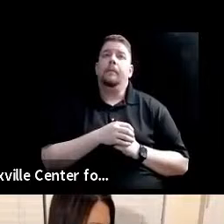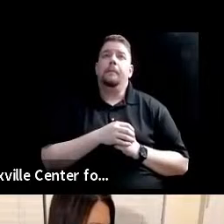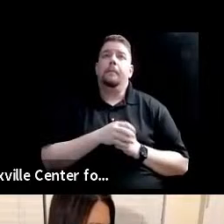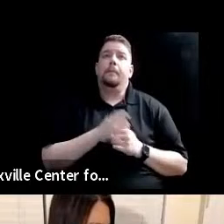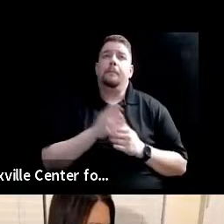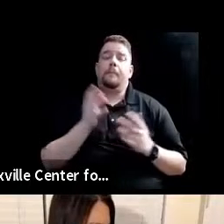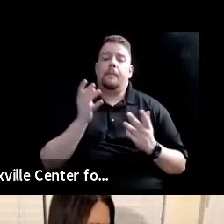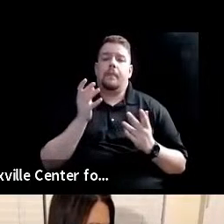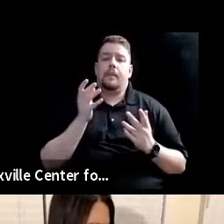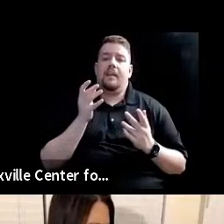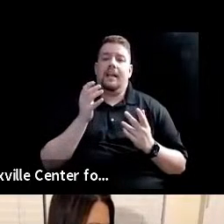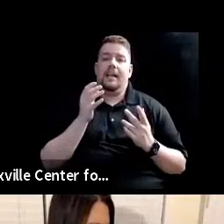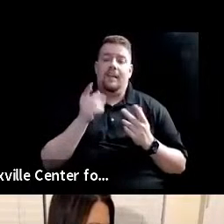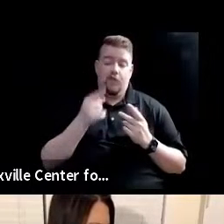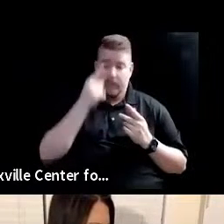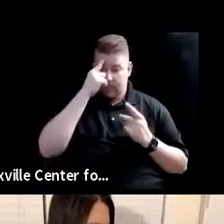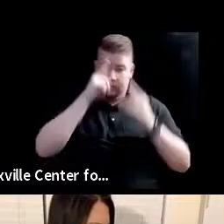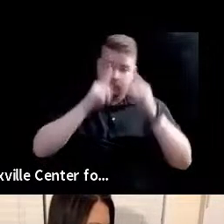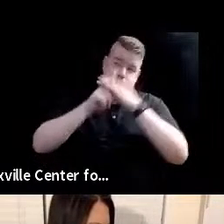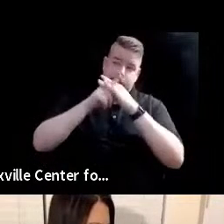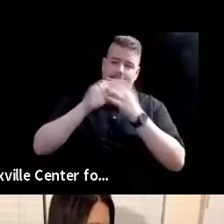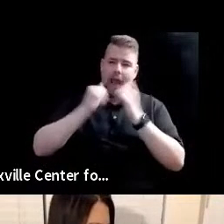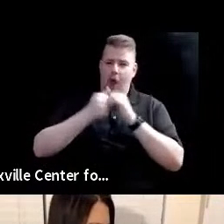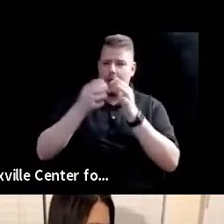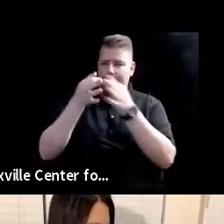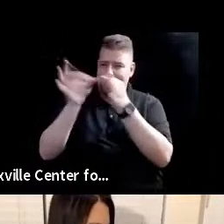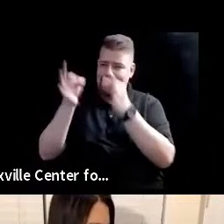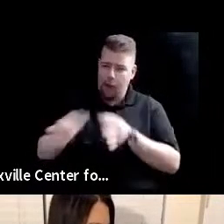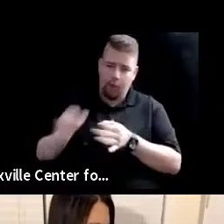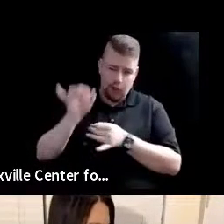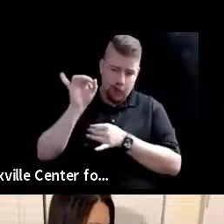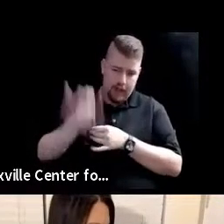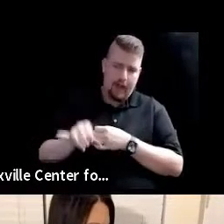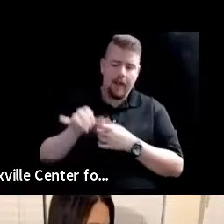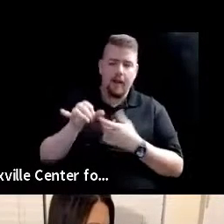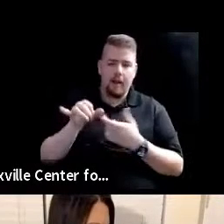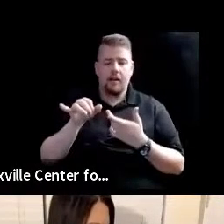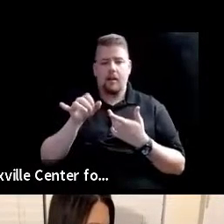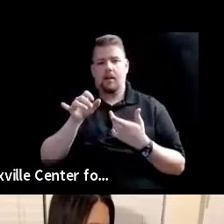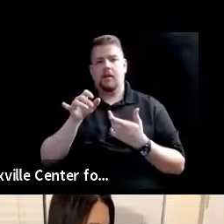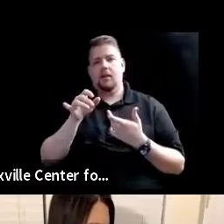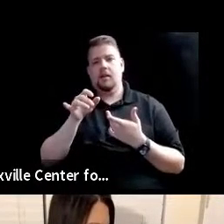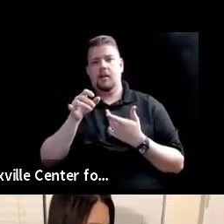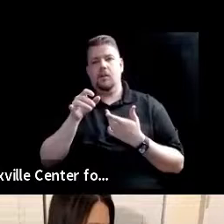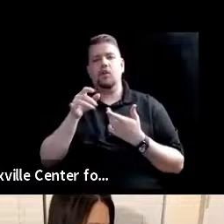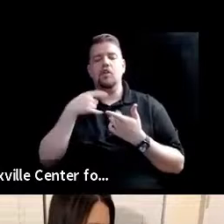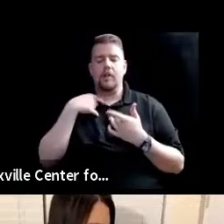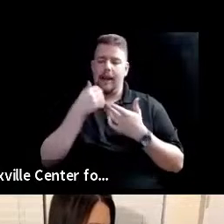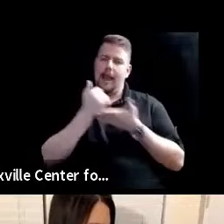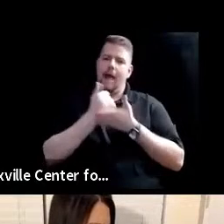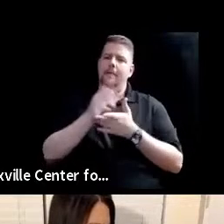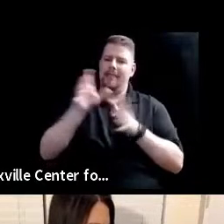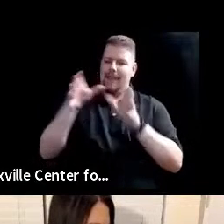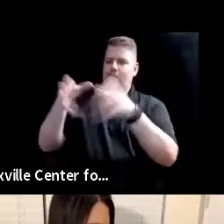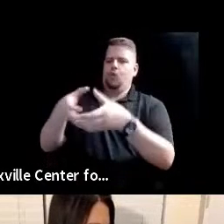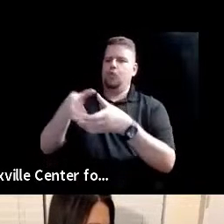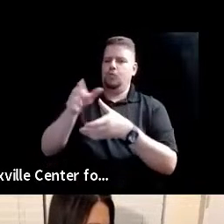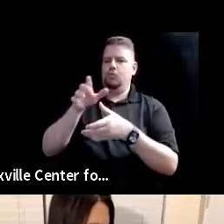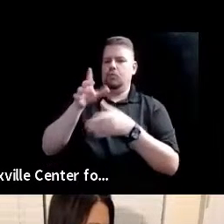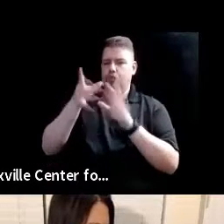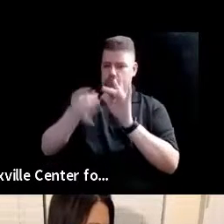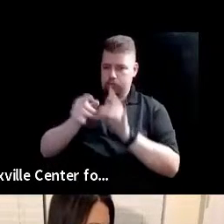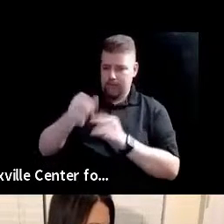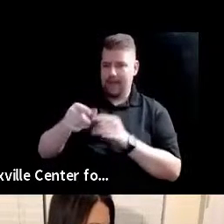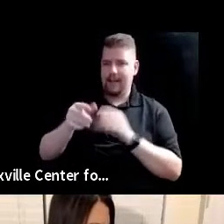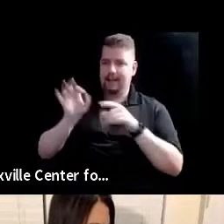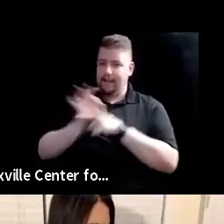If you could think of a way to language that, Mayor Jacobs, that would include capture the groups that you're talking about and the